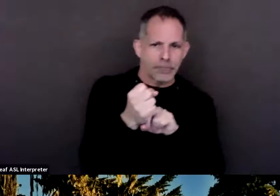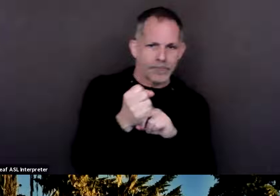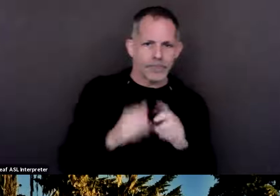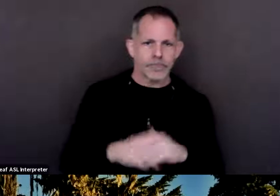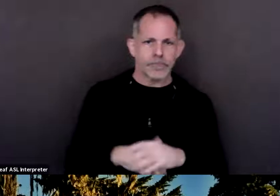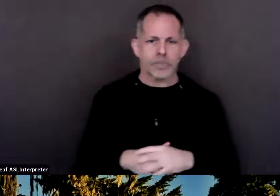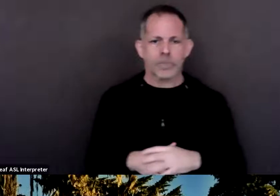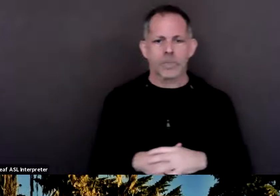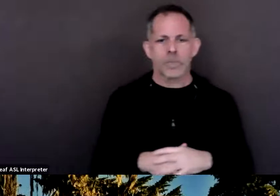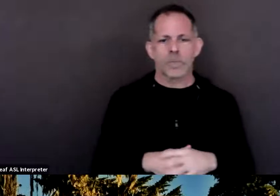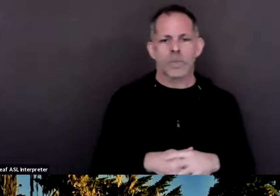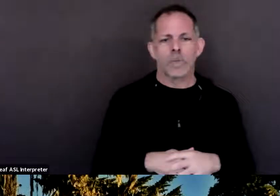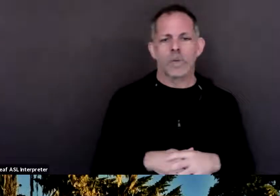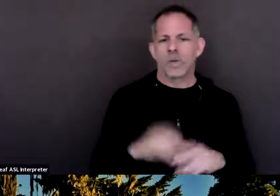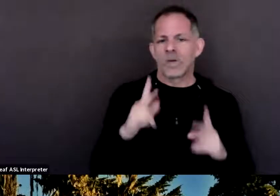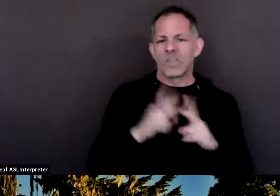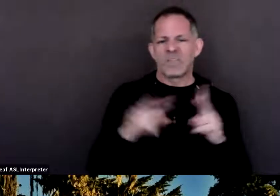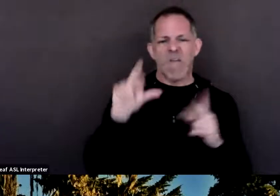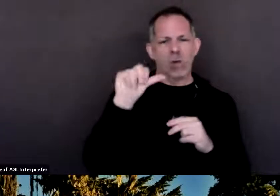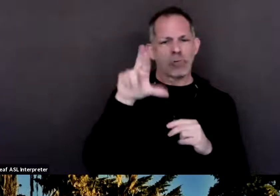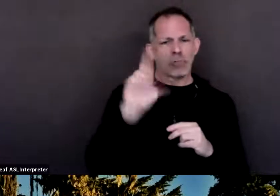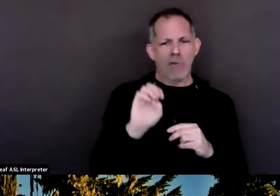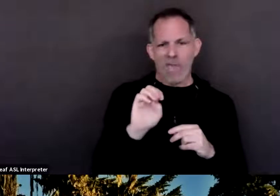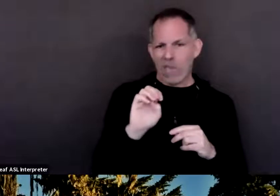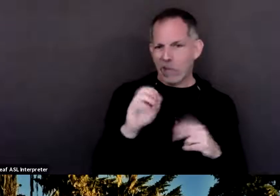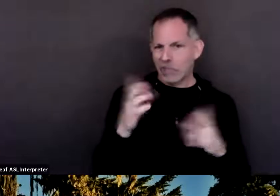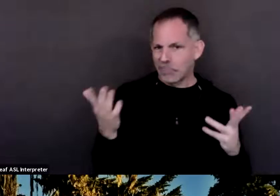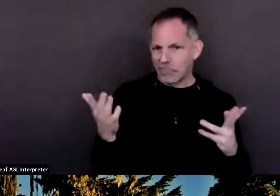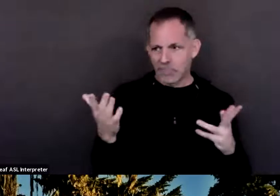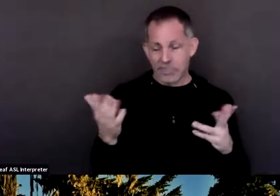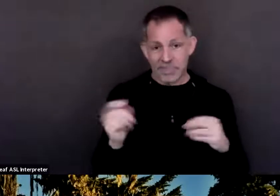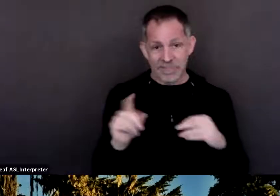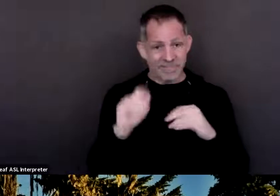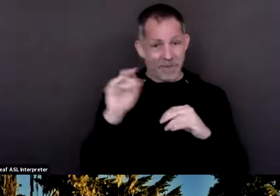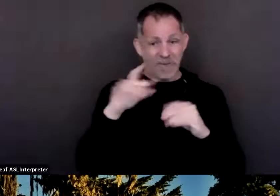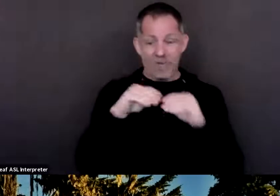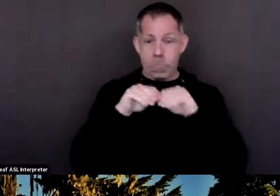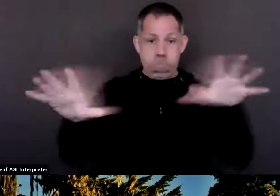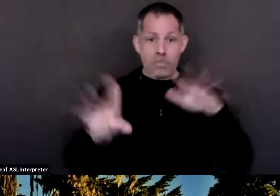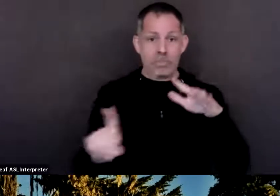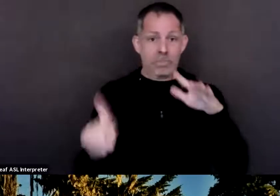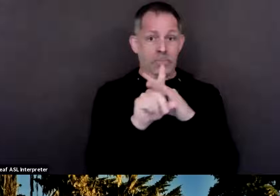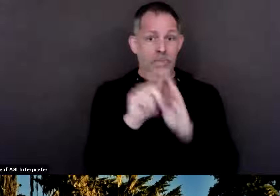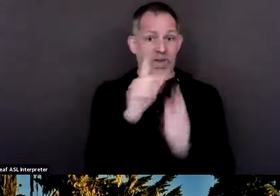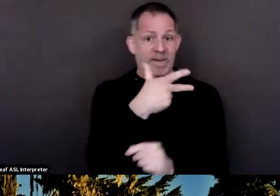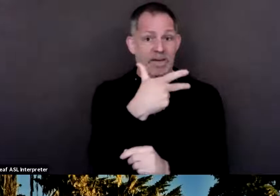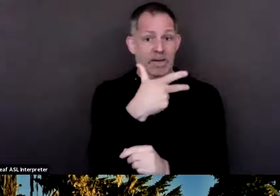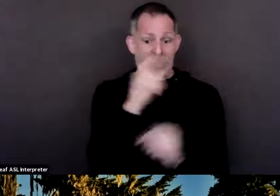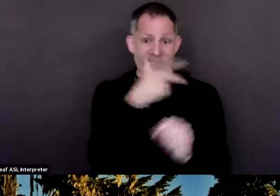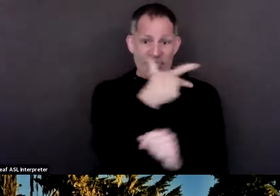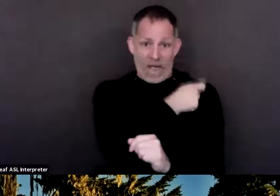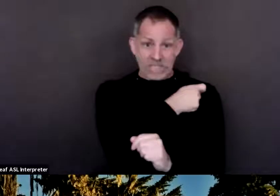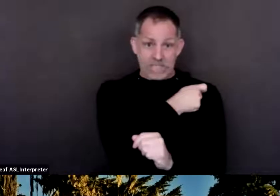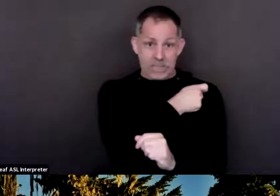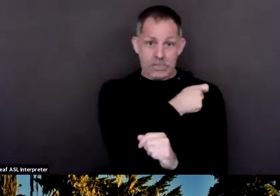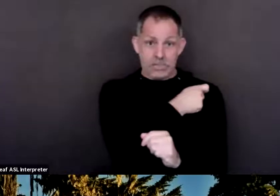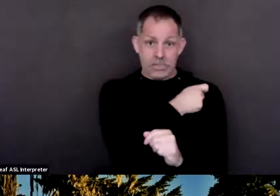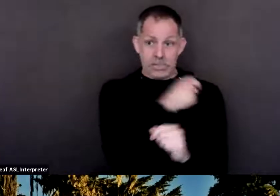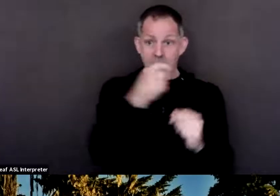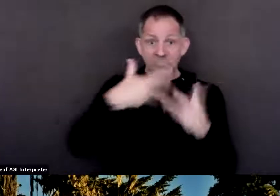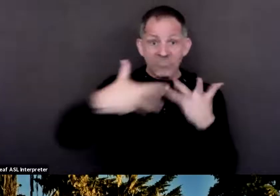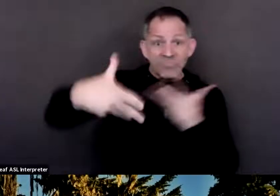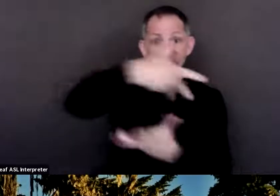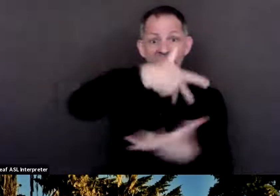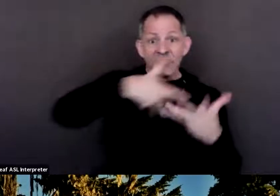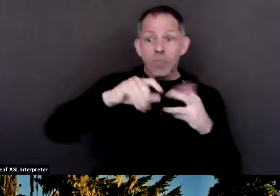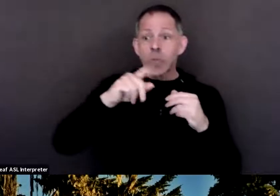breakthrough cases that can occur in vaccinated people, larger crowds in public spaces. We don't